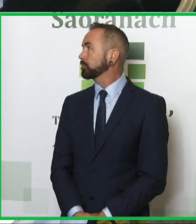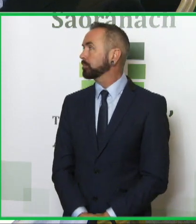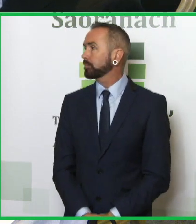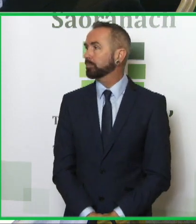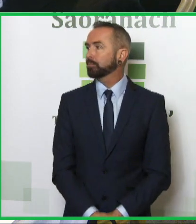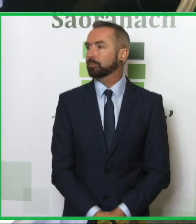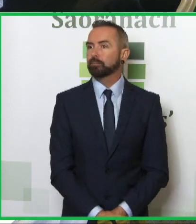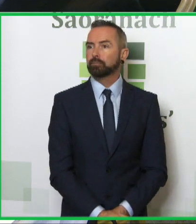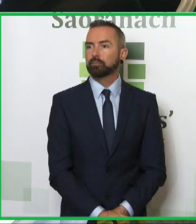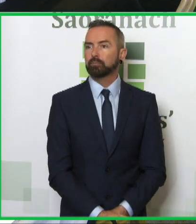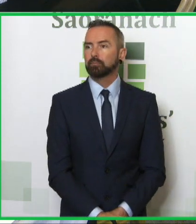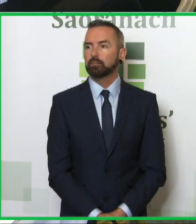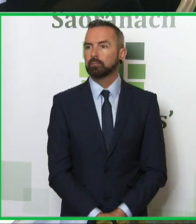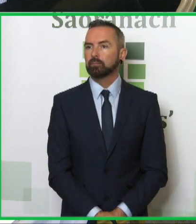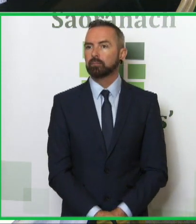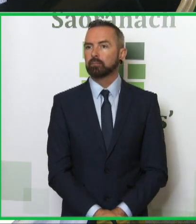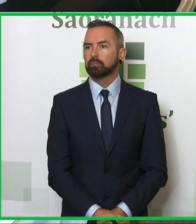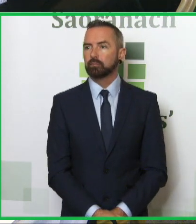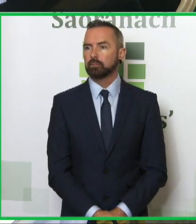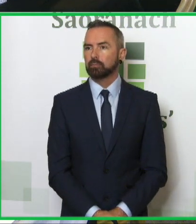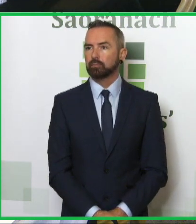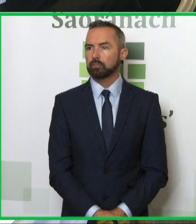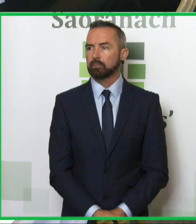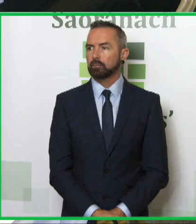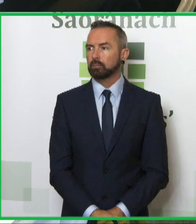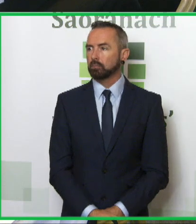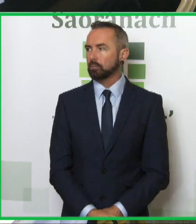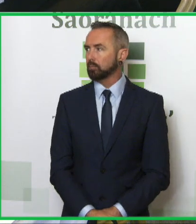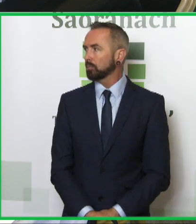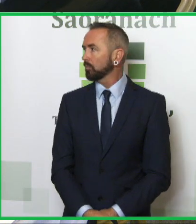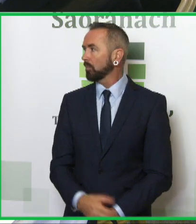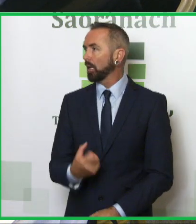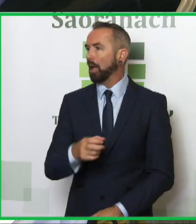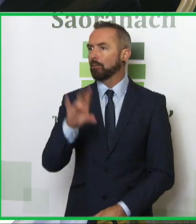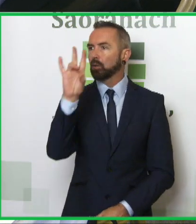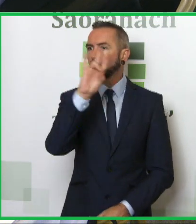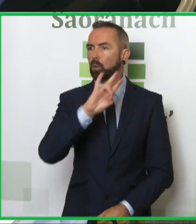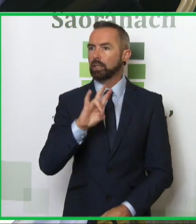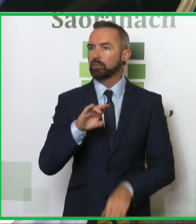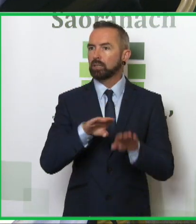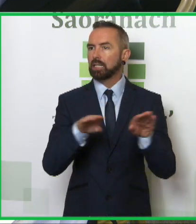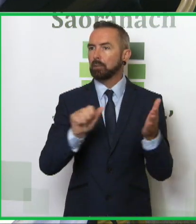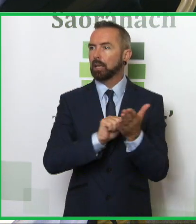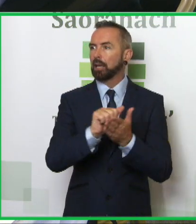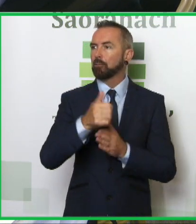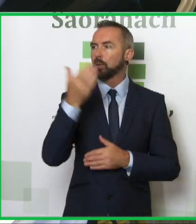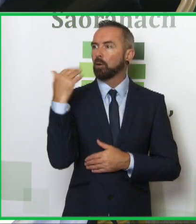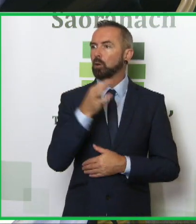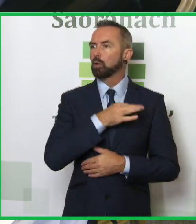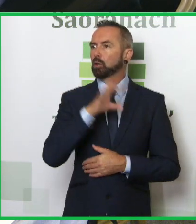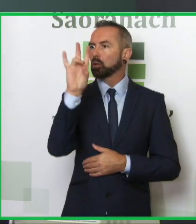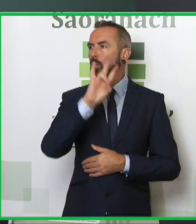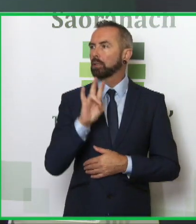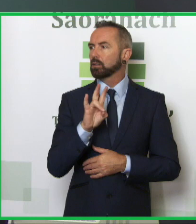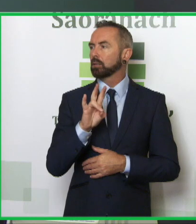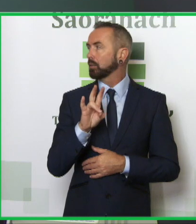Yes. Yeah. Okay. Sorry, just one point. I had a query from table 11 earlier. and it was a very good question, and I've